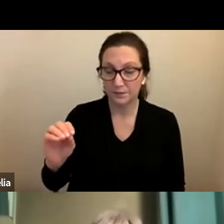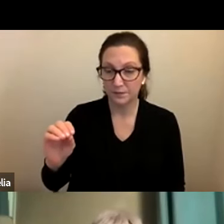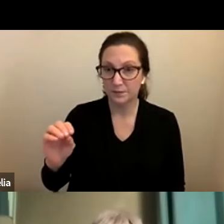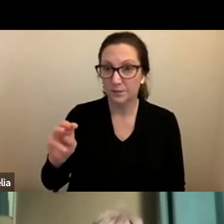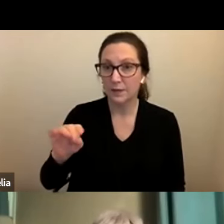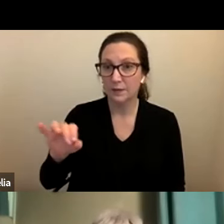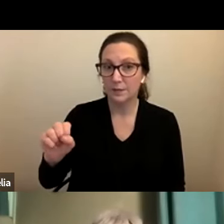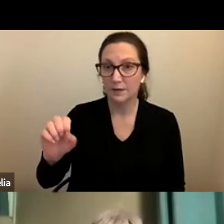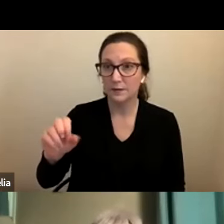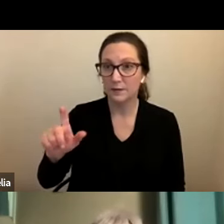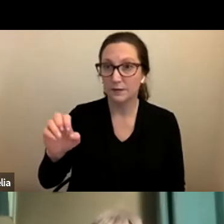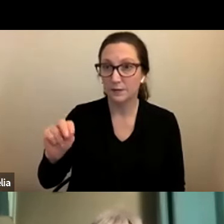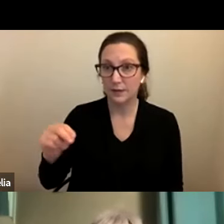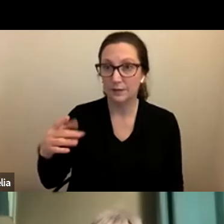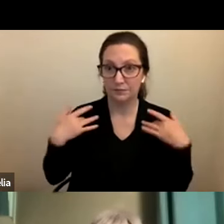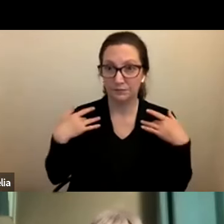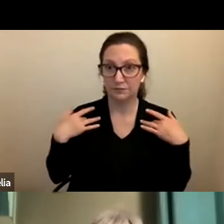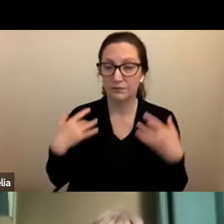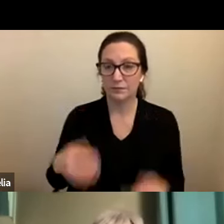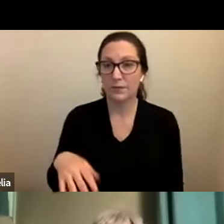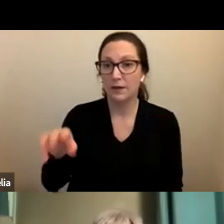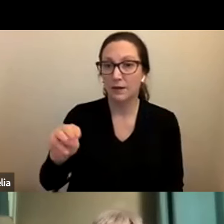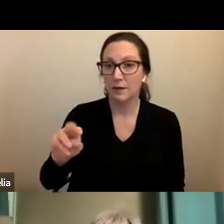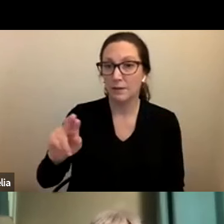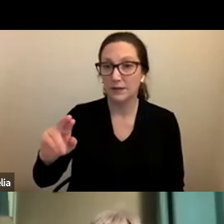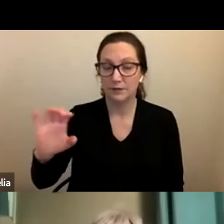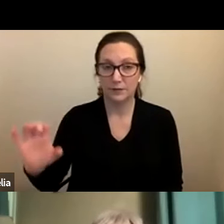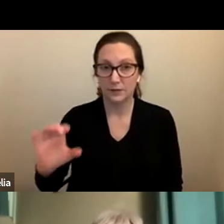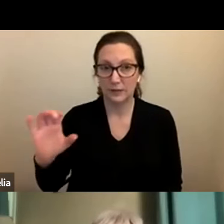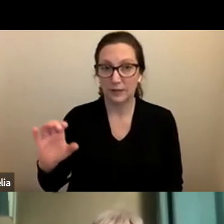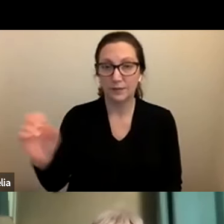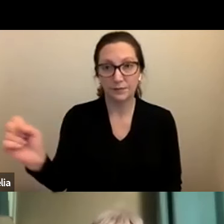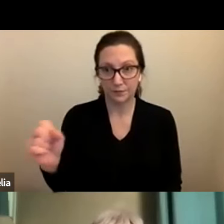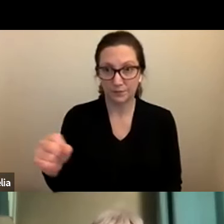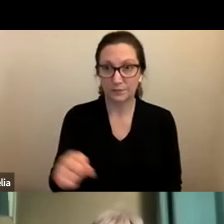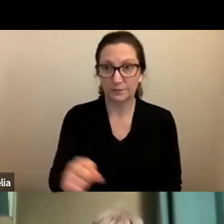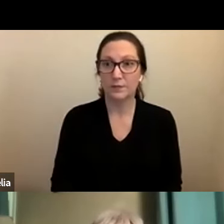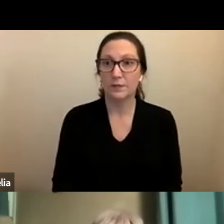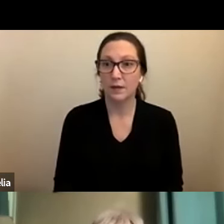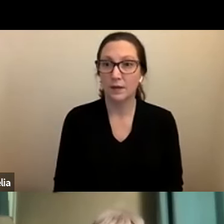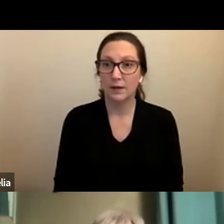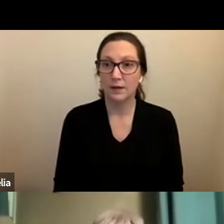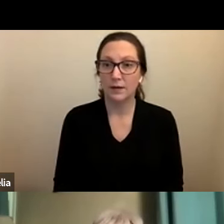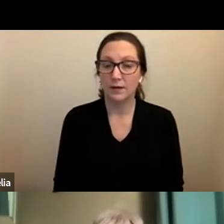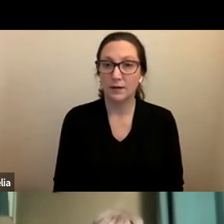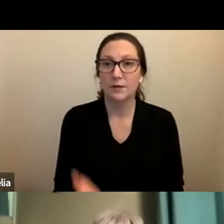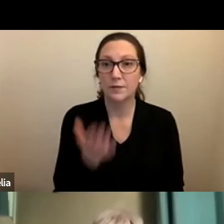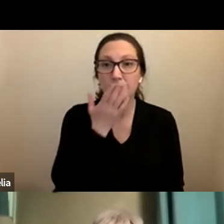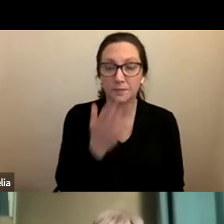Ms. Sullivan, Abstain. Mr. Contompasis. Yes, Thank you. thank